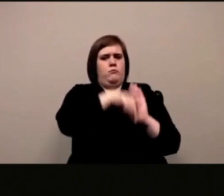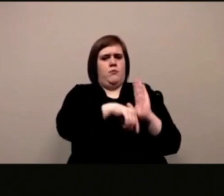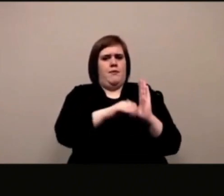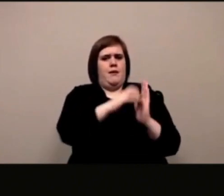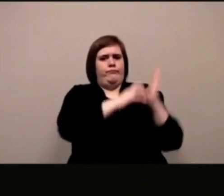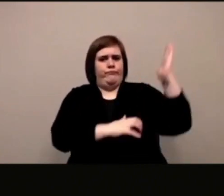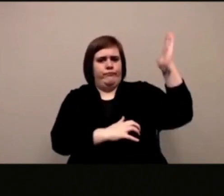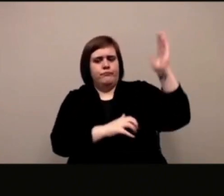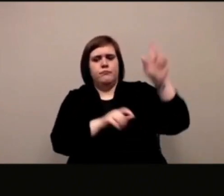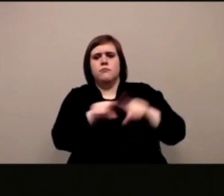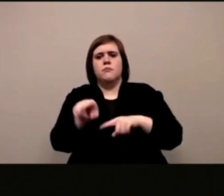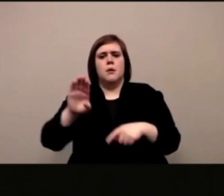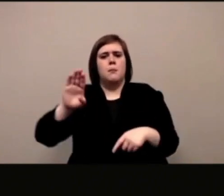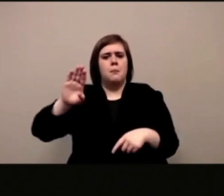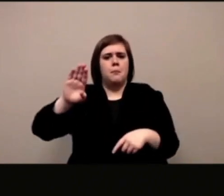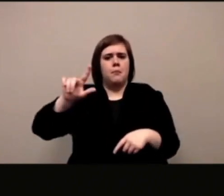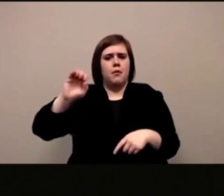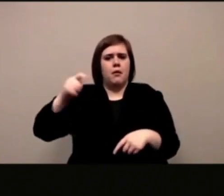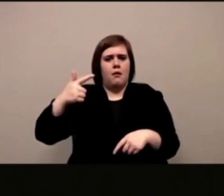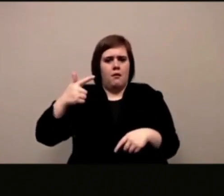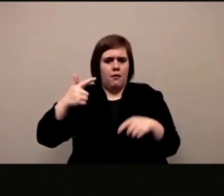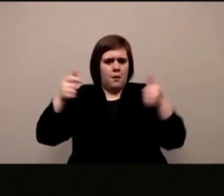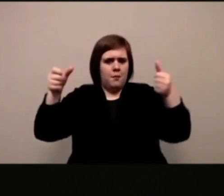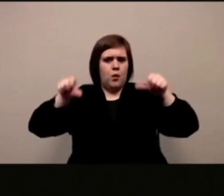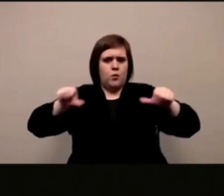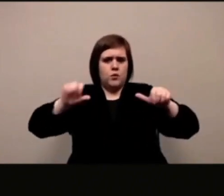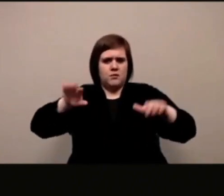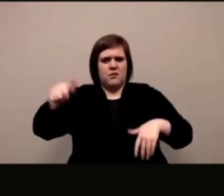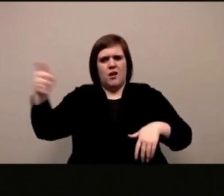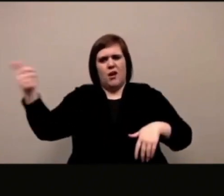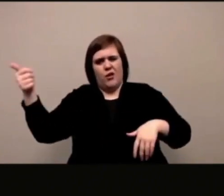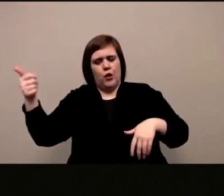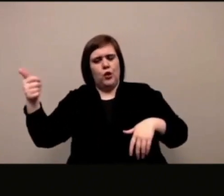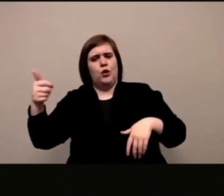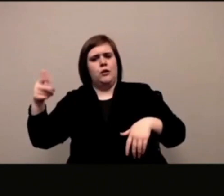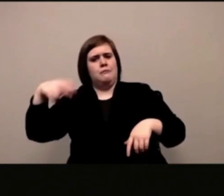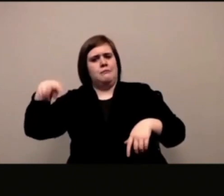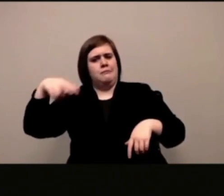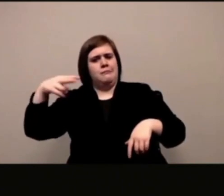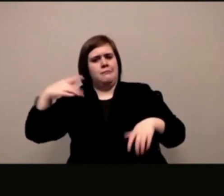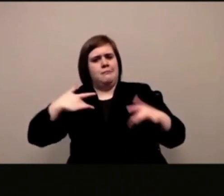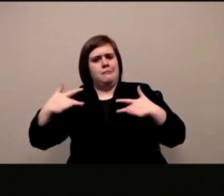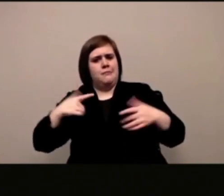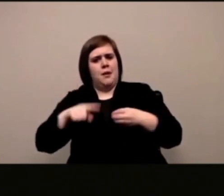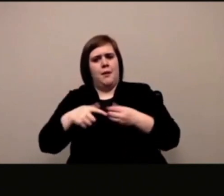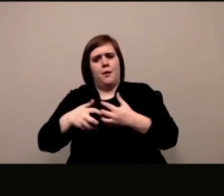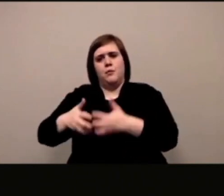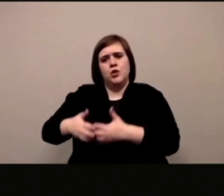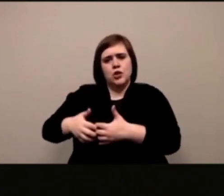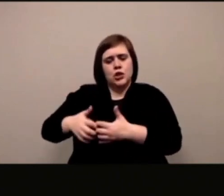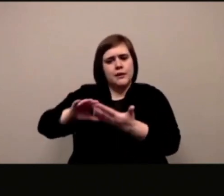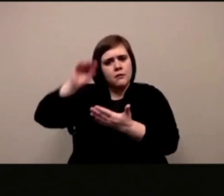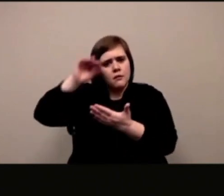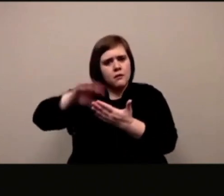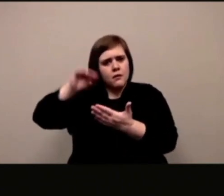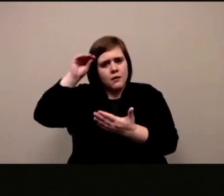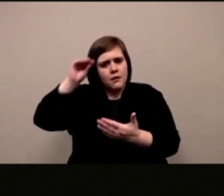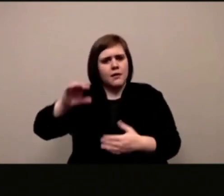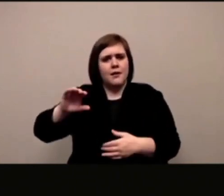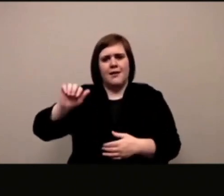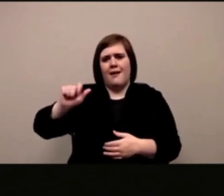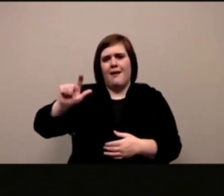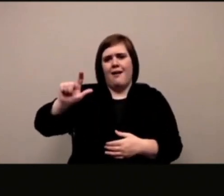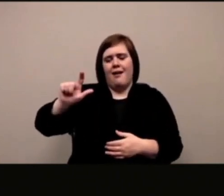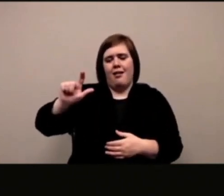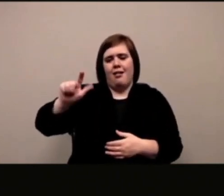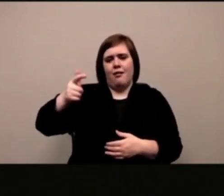blog post that we wrote about another set of concerns around machine learning and algorithmic bias. So that's